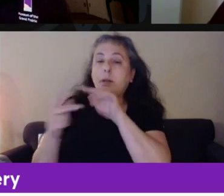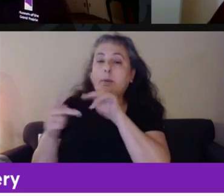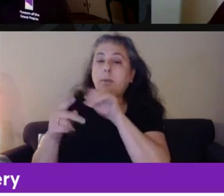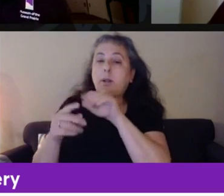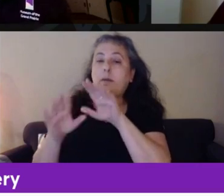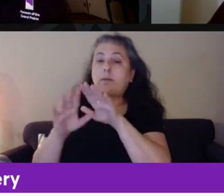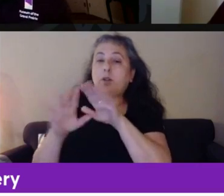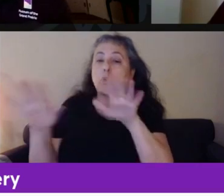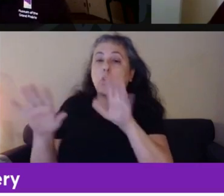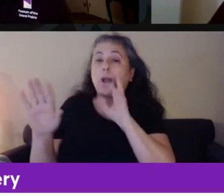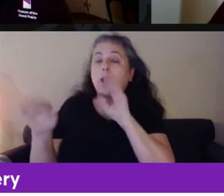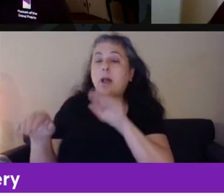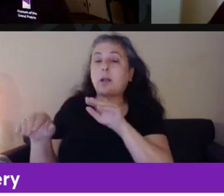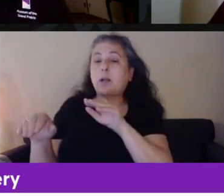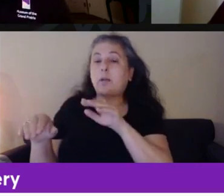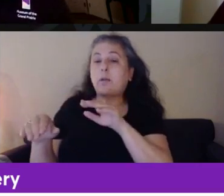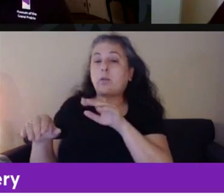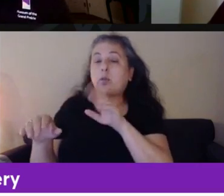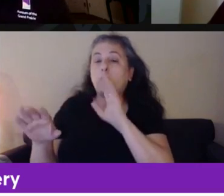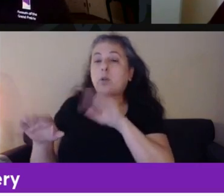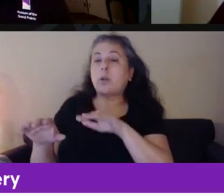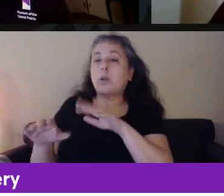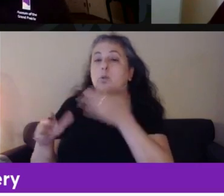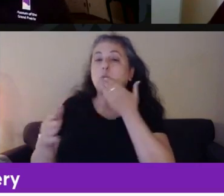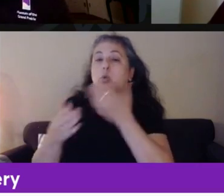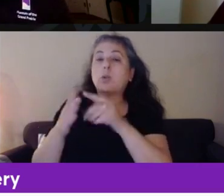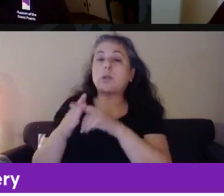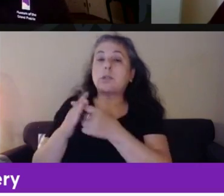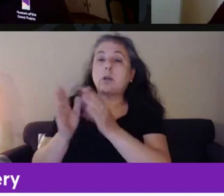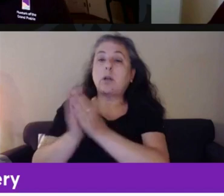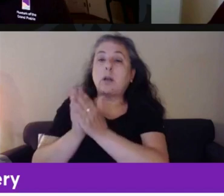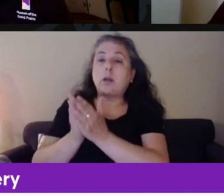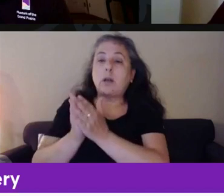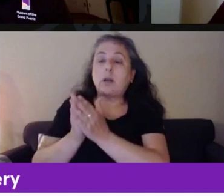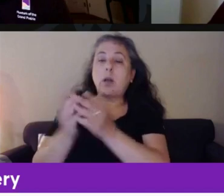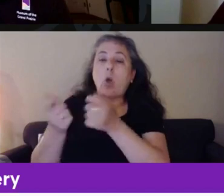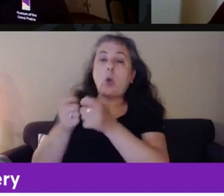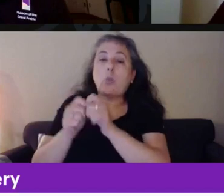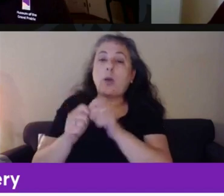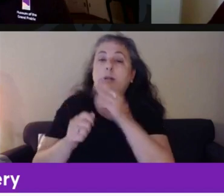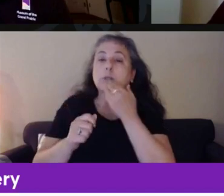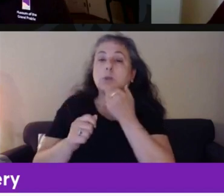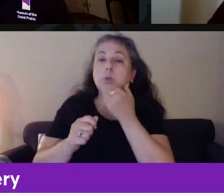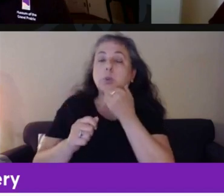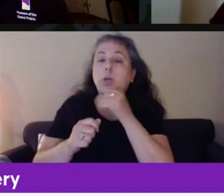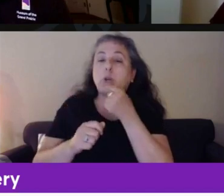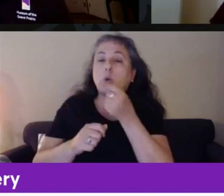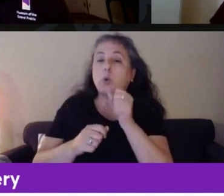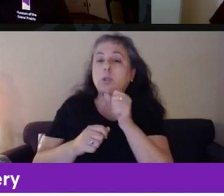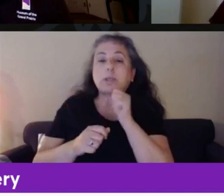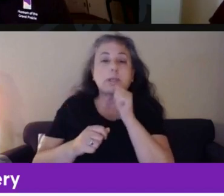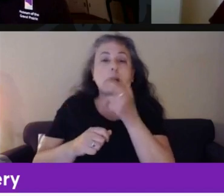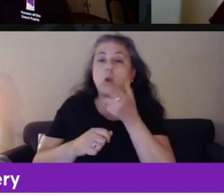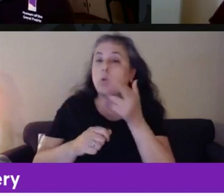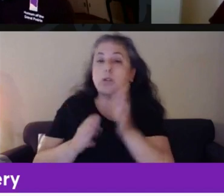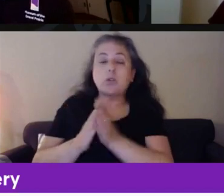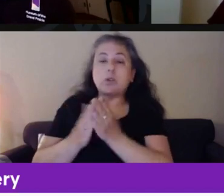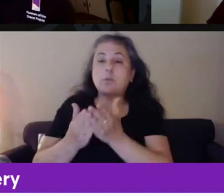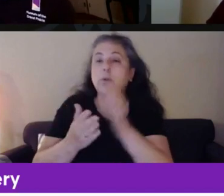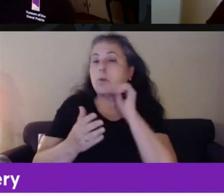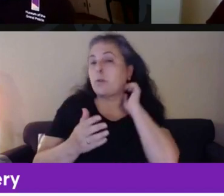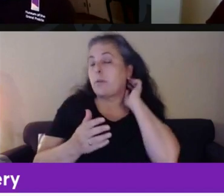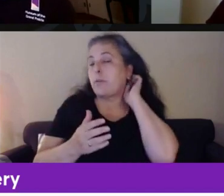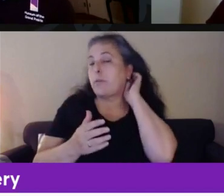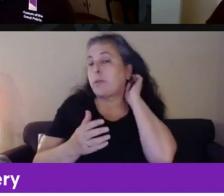A good starter book would be Breeding Sweetgrass by Robin Wall Kimmerer. It's not a resource book. It's a book